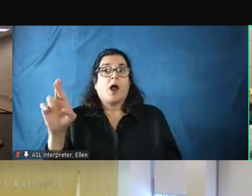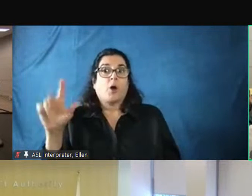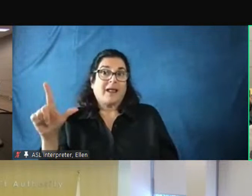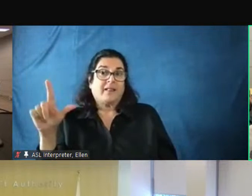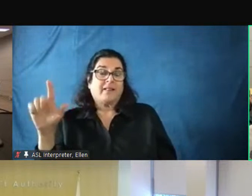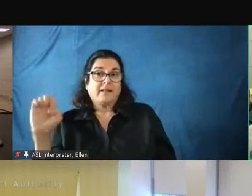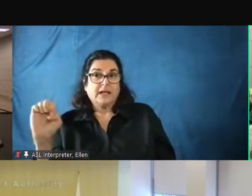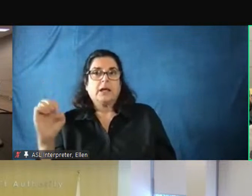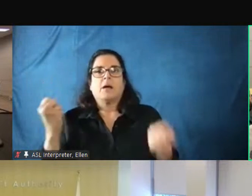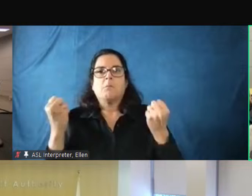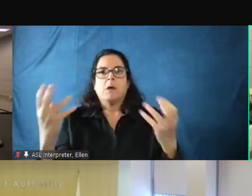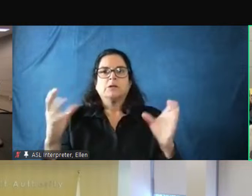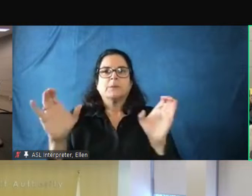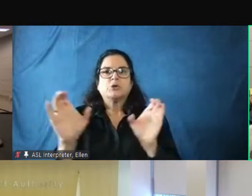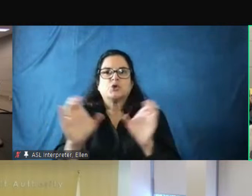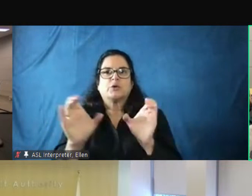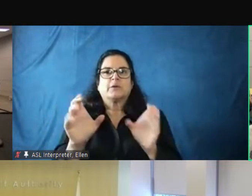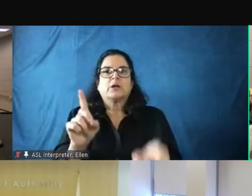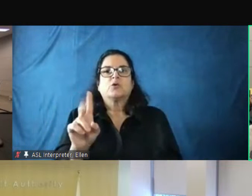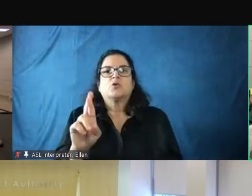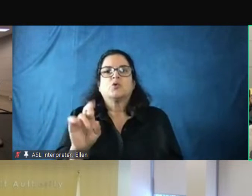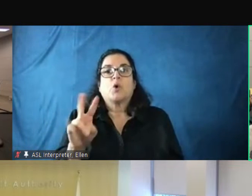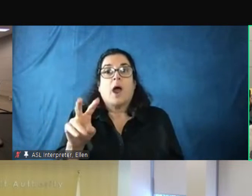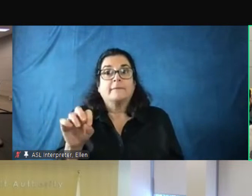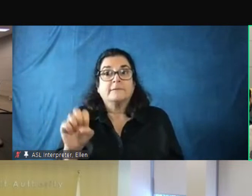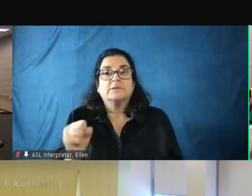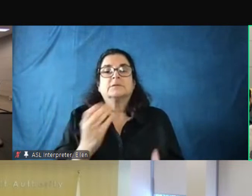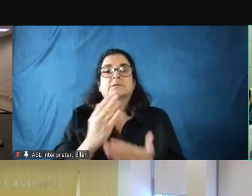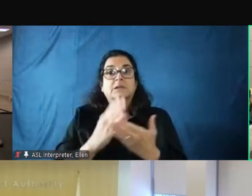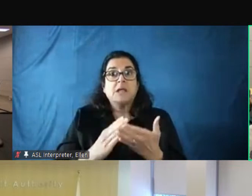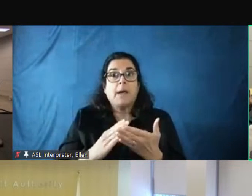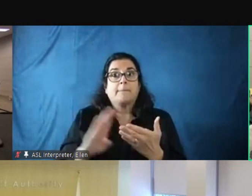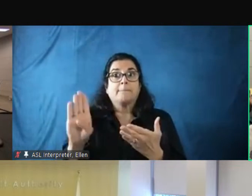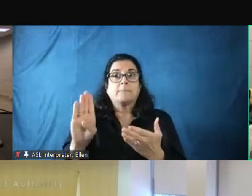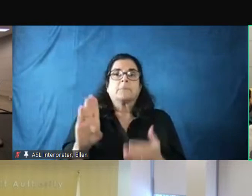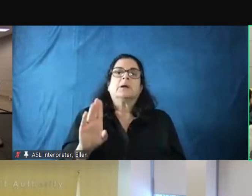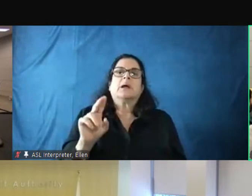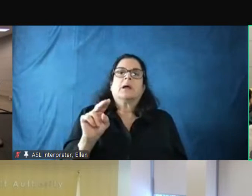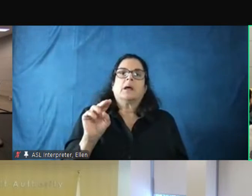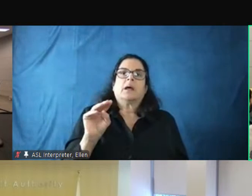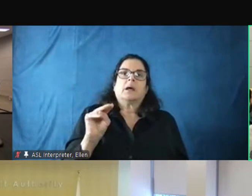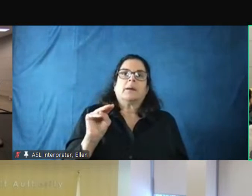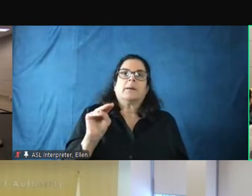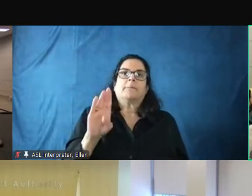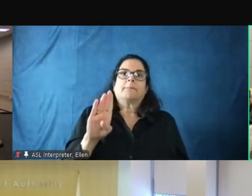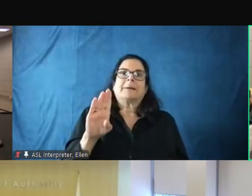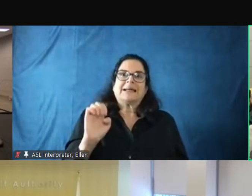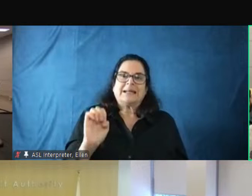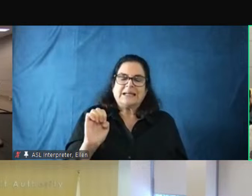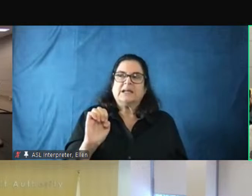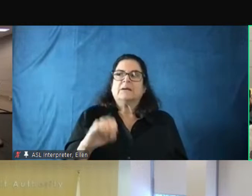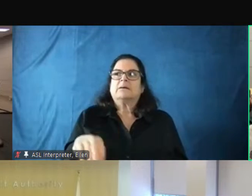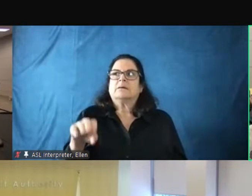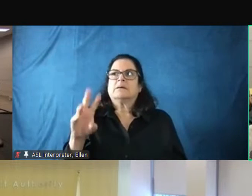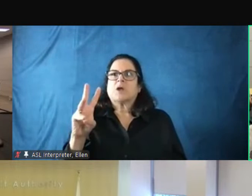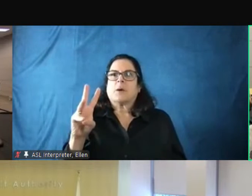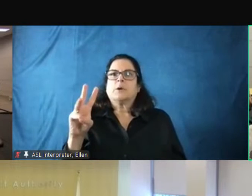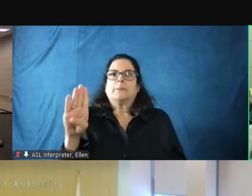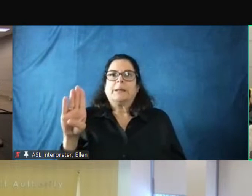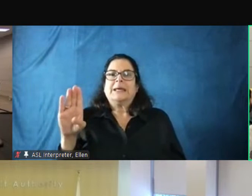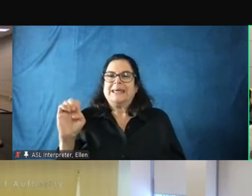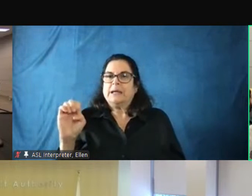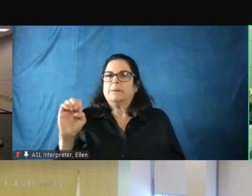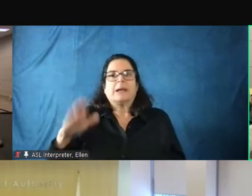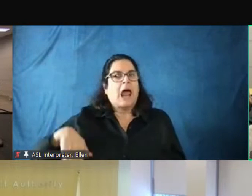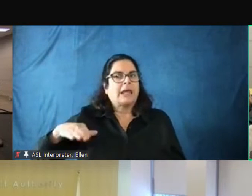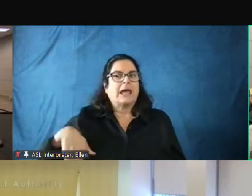drives, because there were businesses that were MBE, WBE certified, but not DVE certified. So we brought them in,